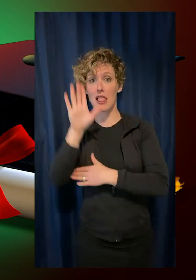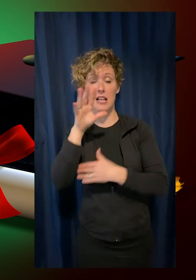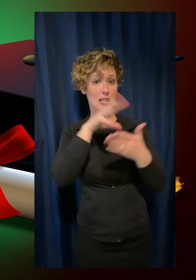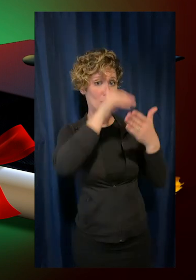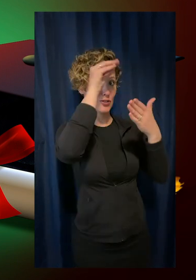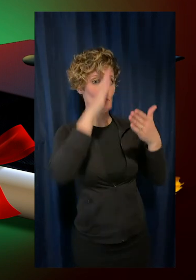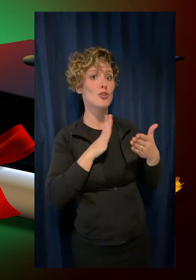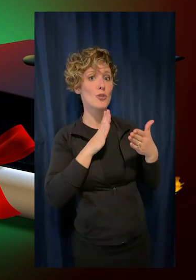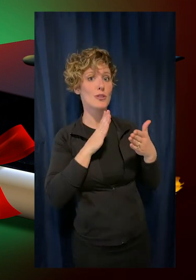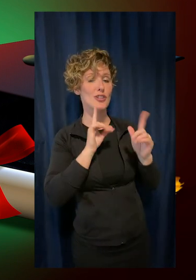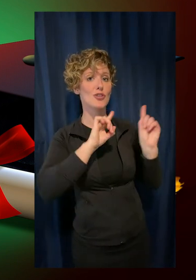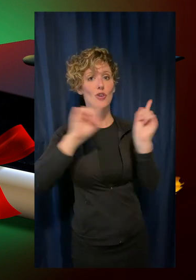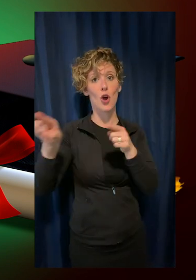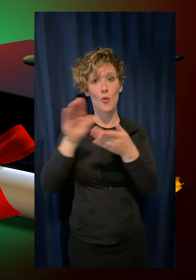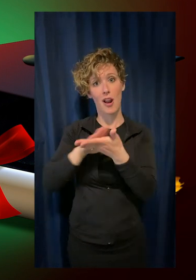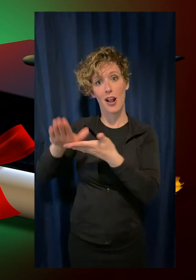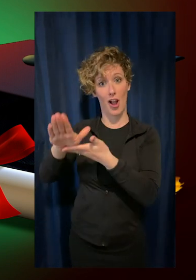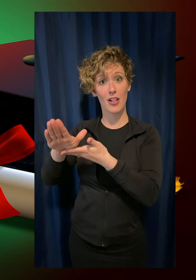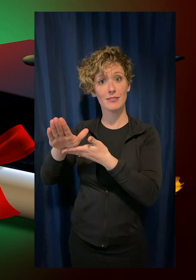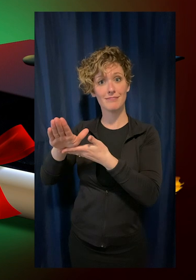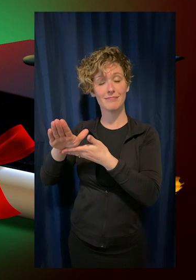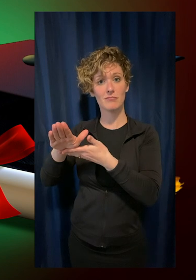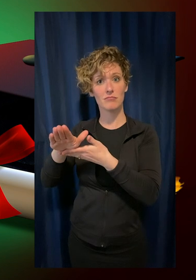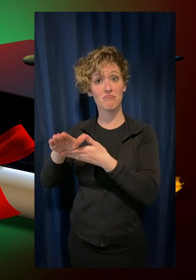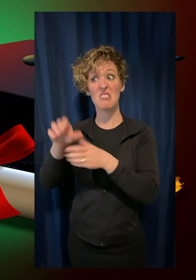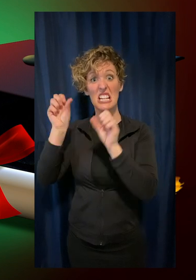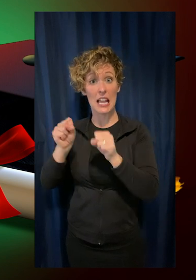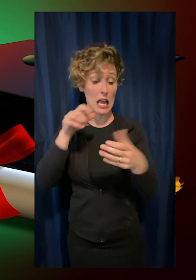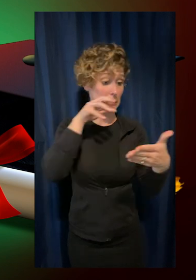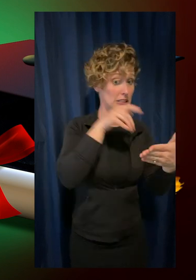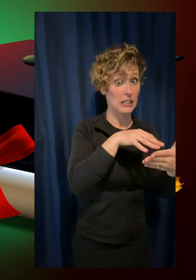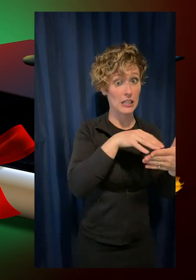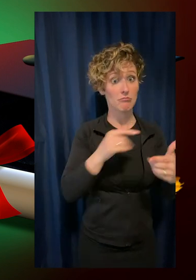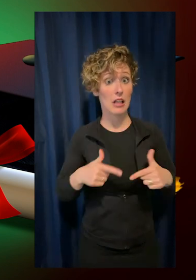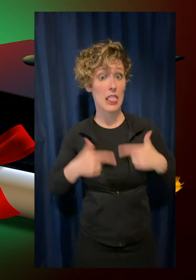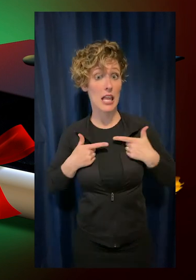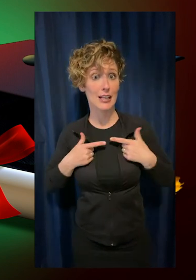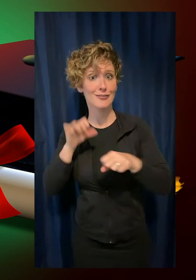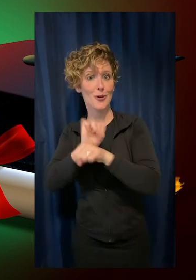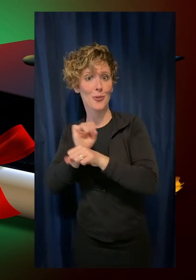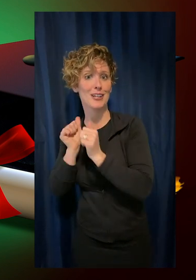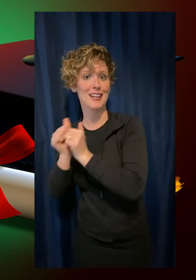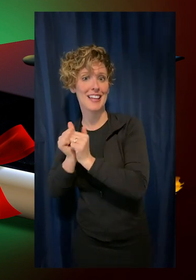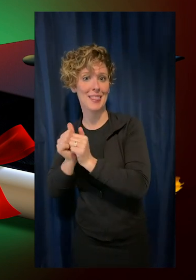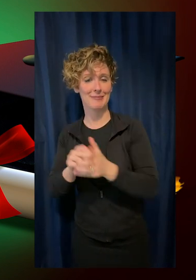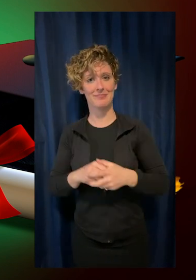all regions of Alaska to study, live, and work together. The UA Scholars Award